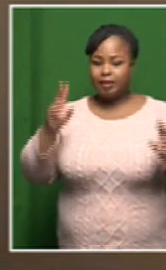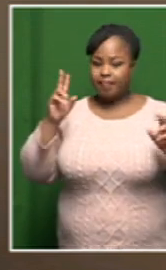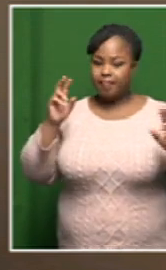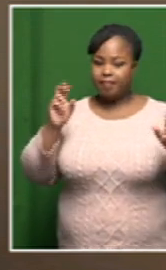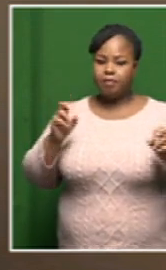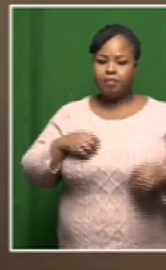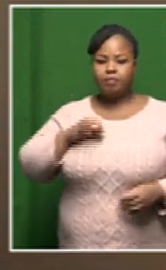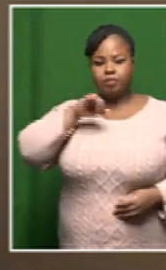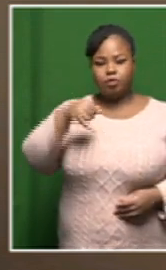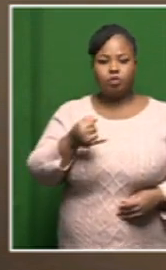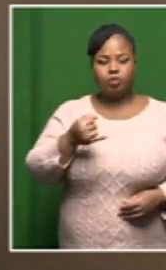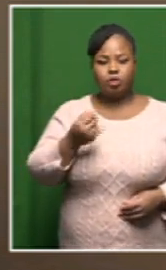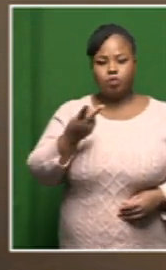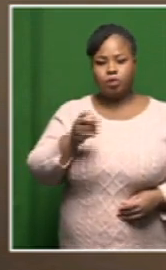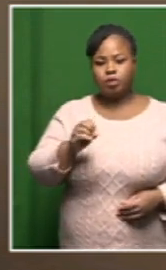was Joburg